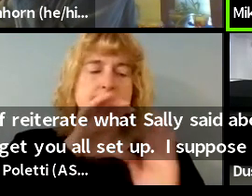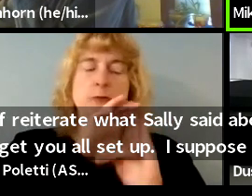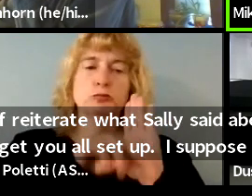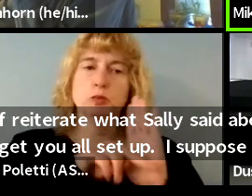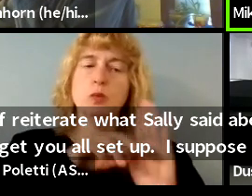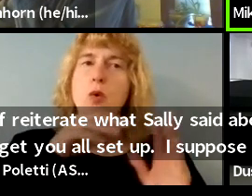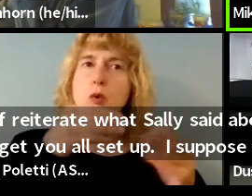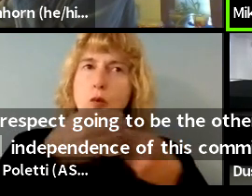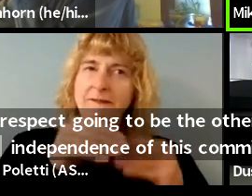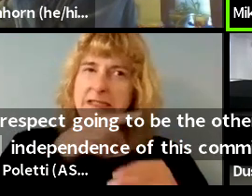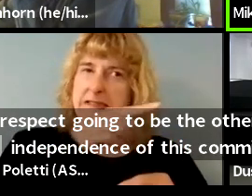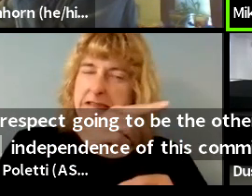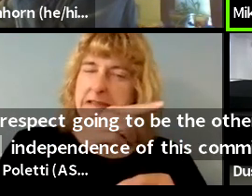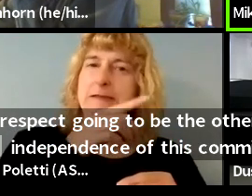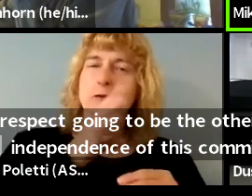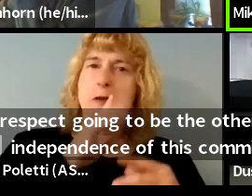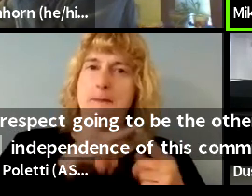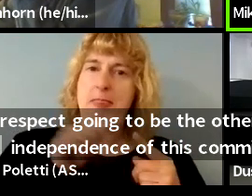commission that's,